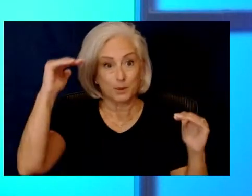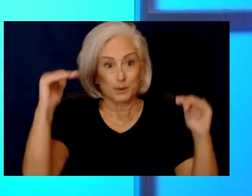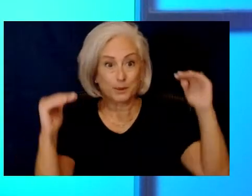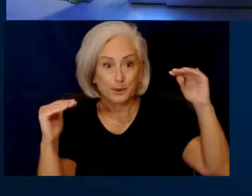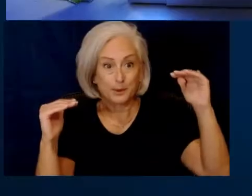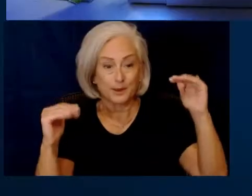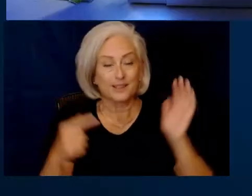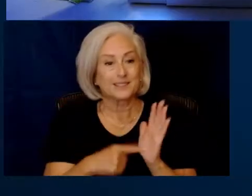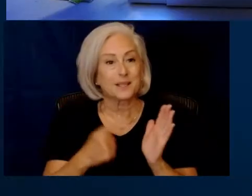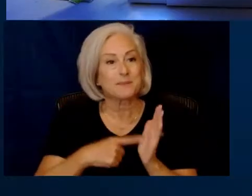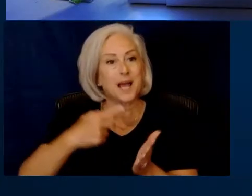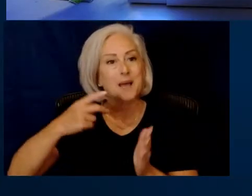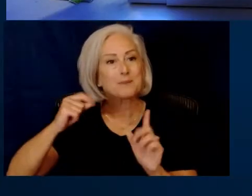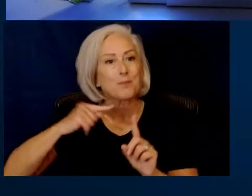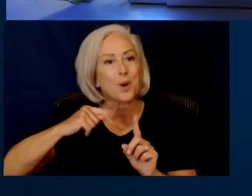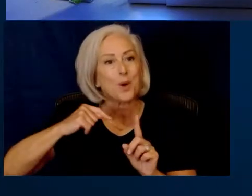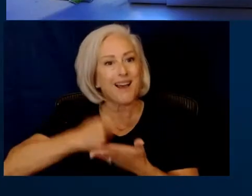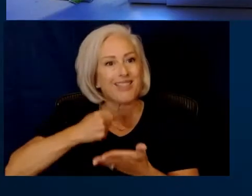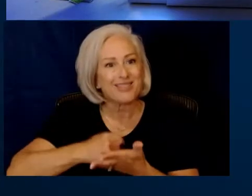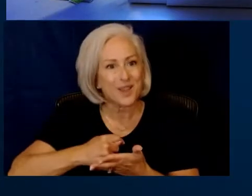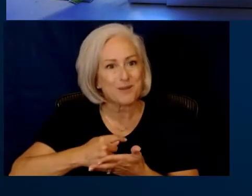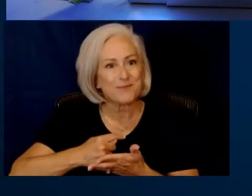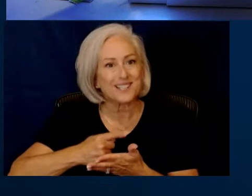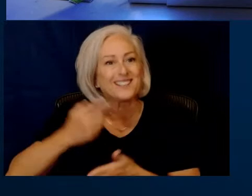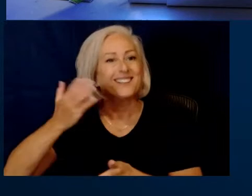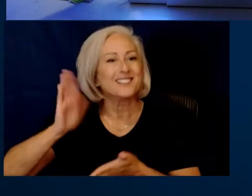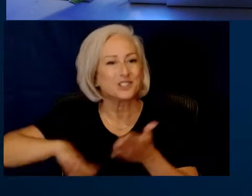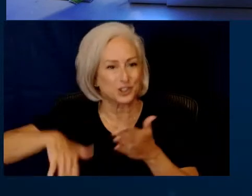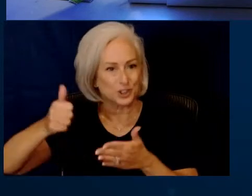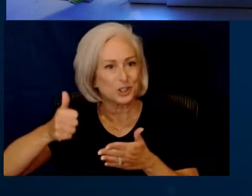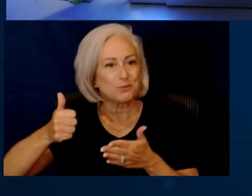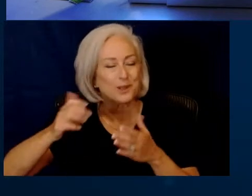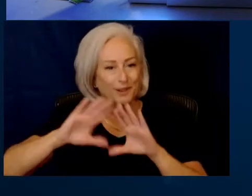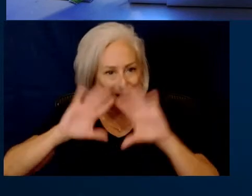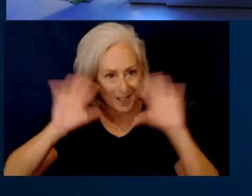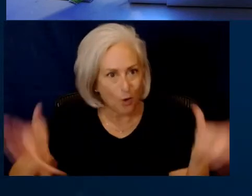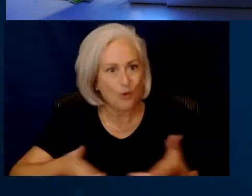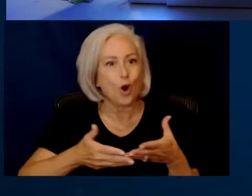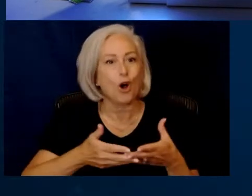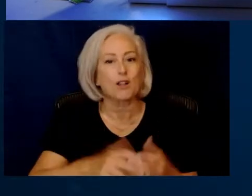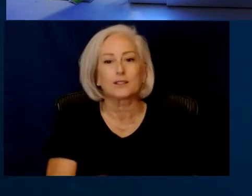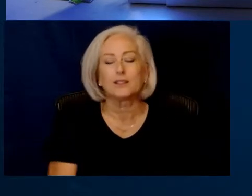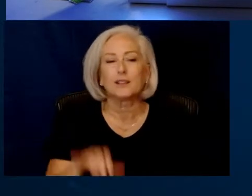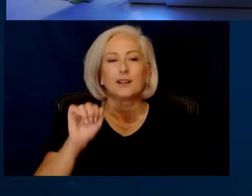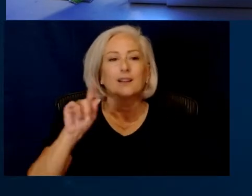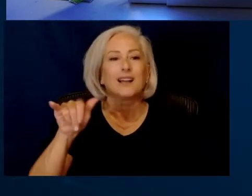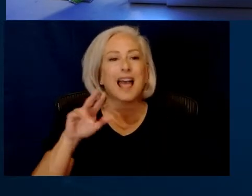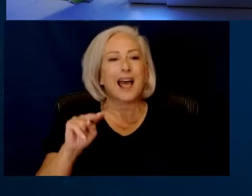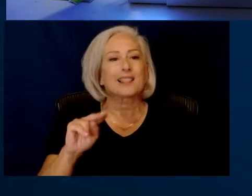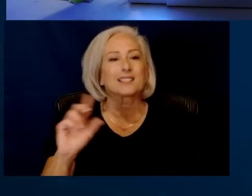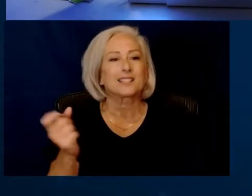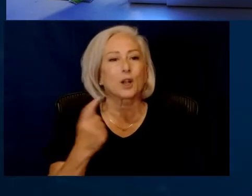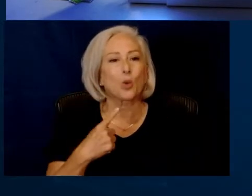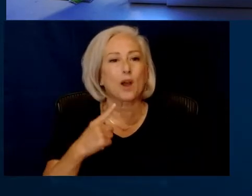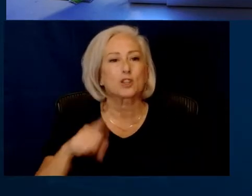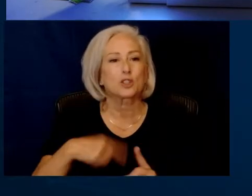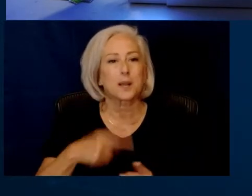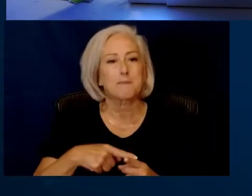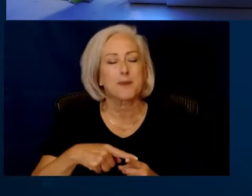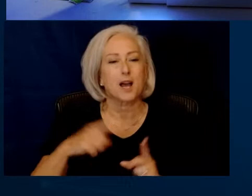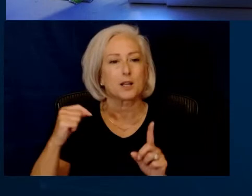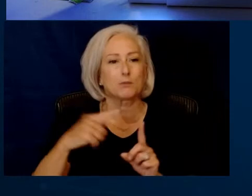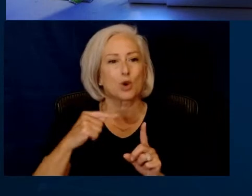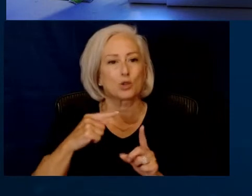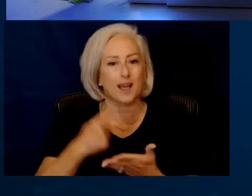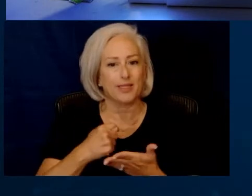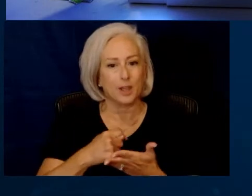cost of therapy and then there's a toll of the therapy. Okay, Alexis, another question. Allison has another question about proton therapy, and then I'm still getting questions about COVID